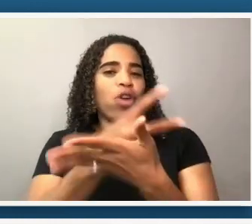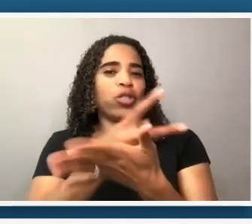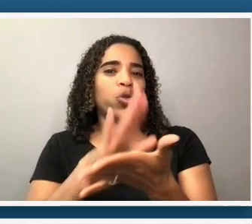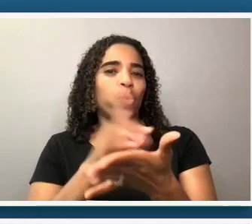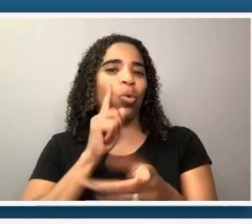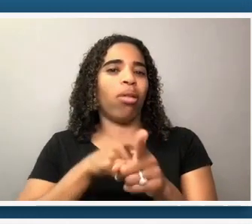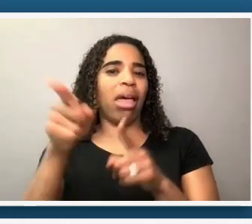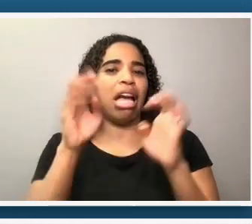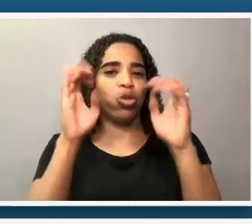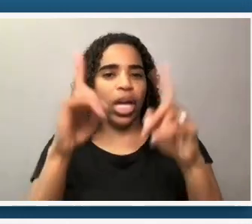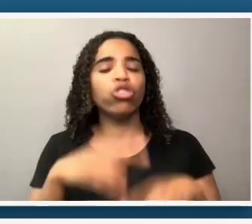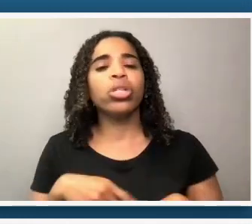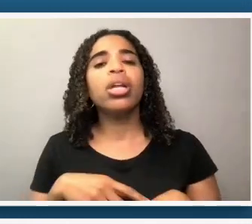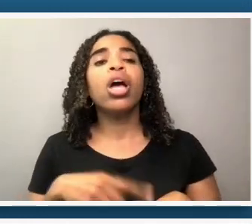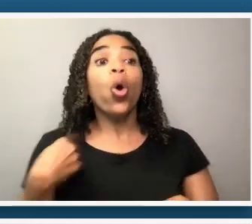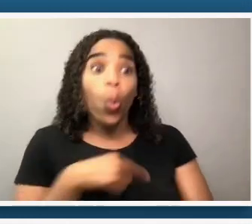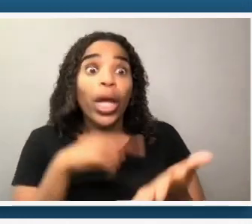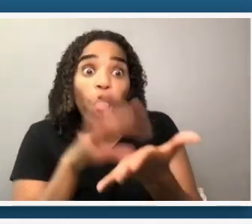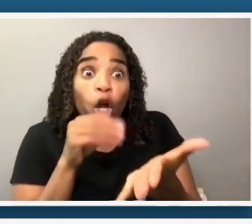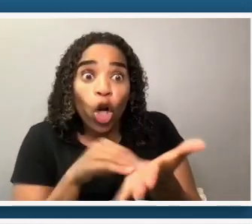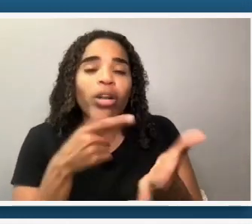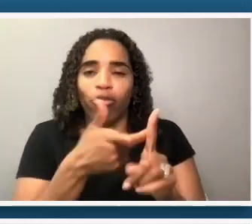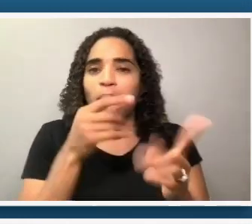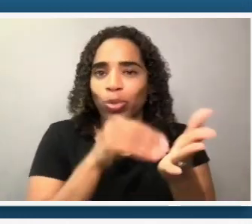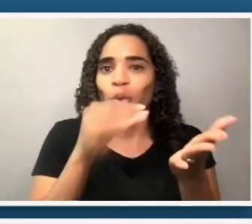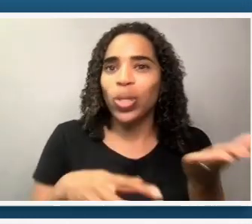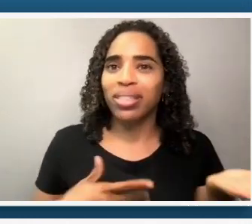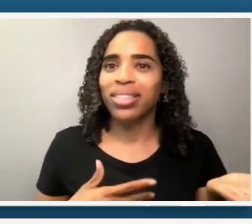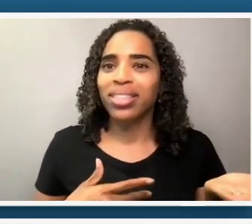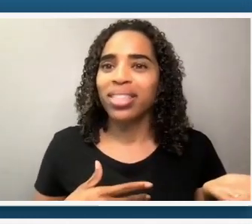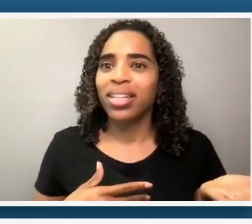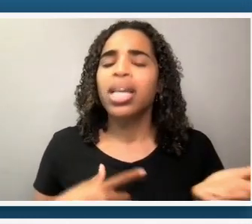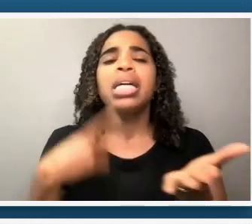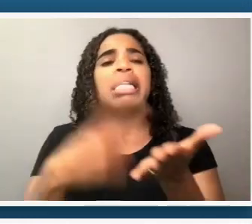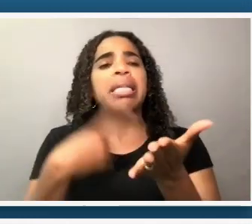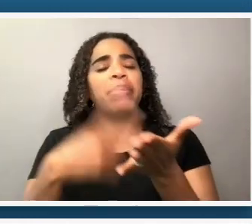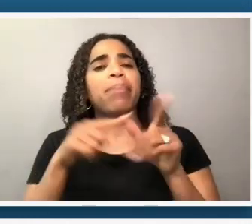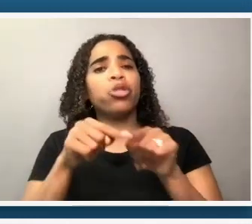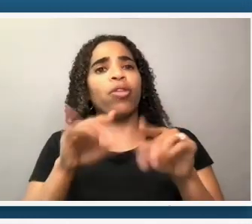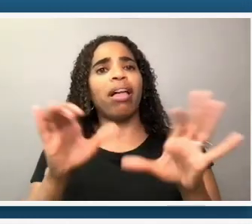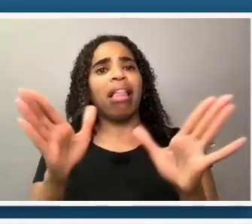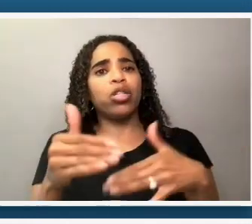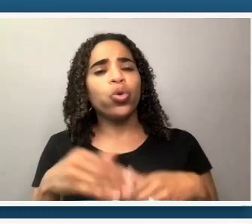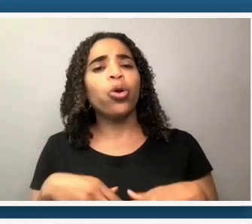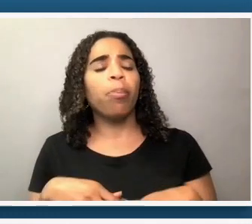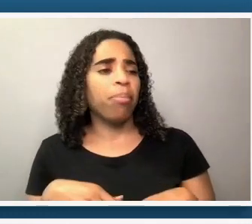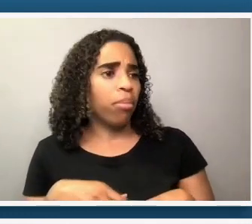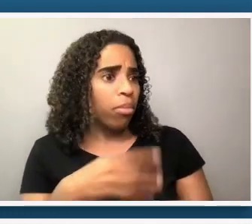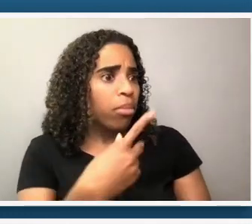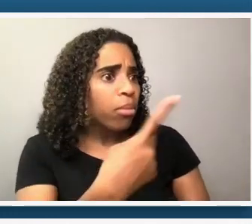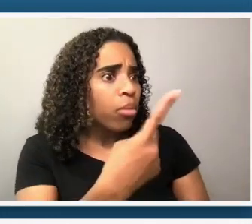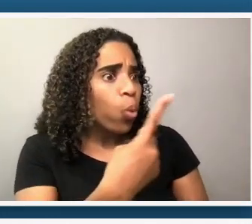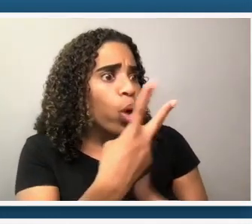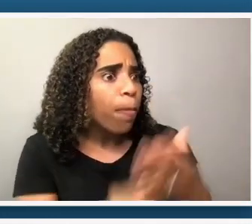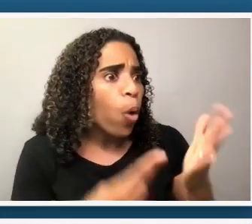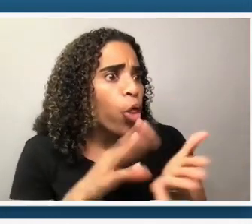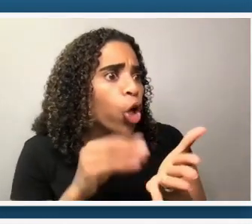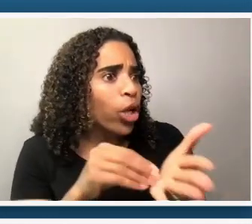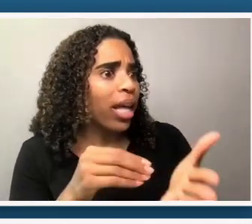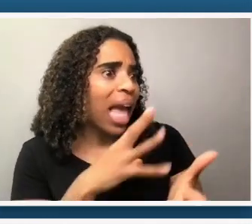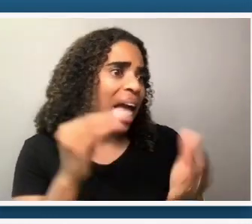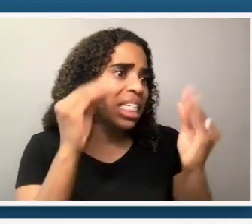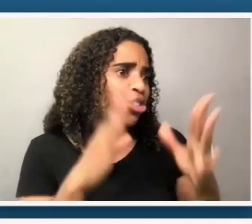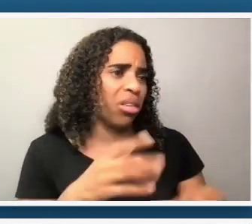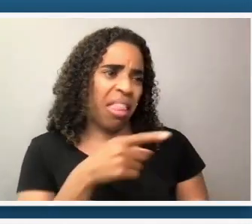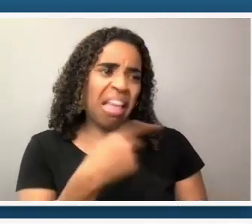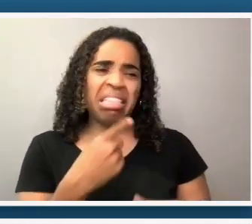be a student of your students. Sometimes in the classroom, I say to my students that we're both learners and teachers, and they always go, I'm not